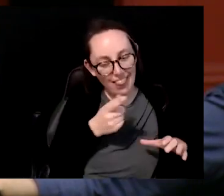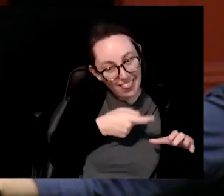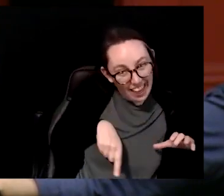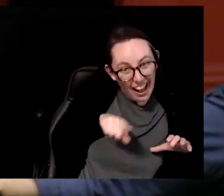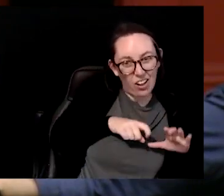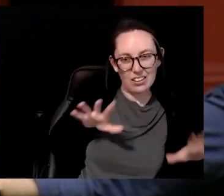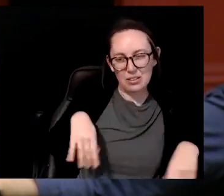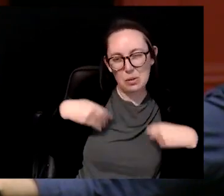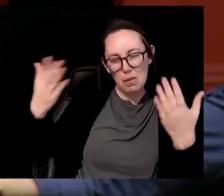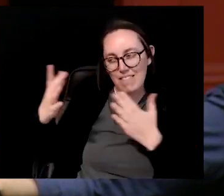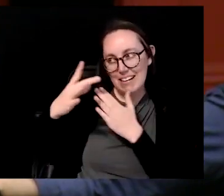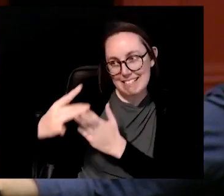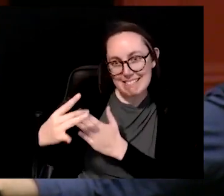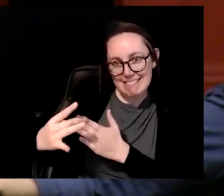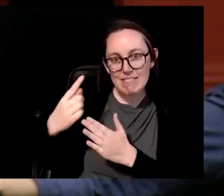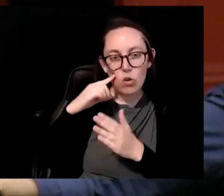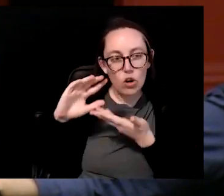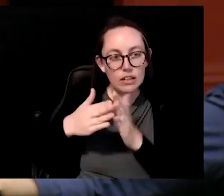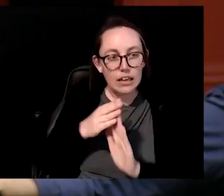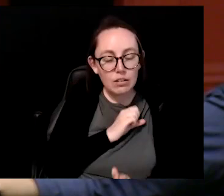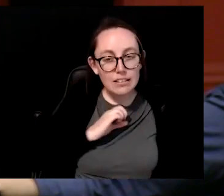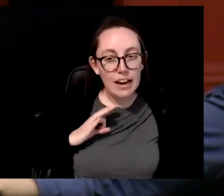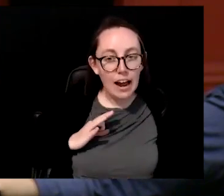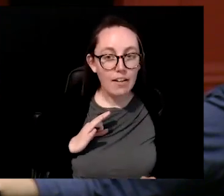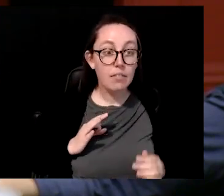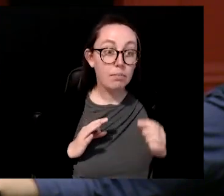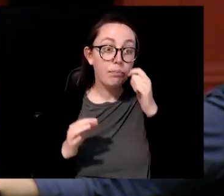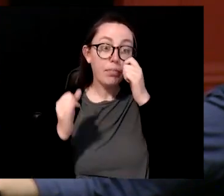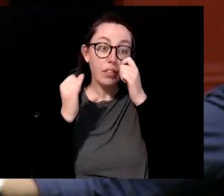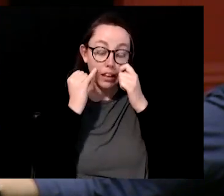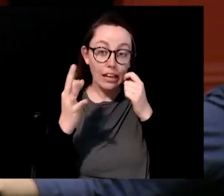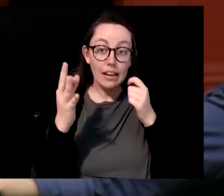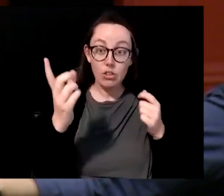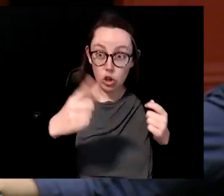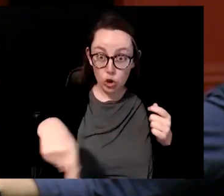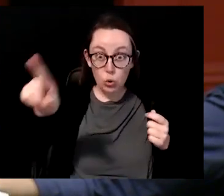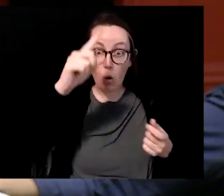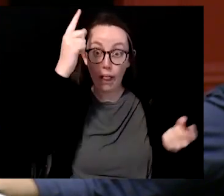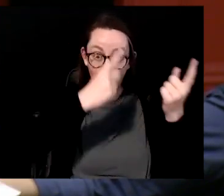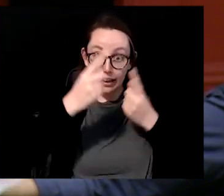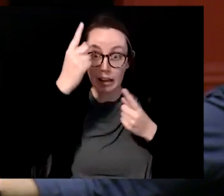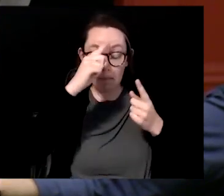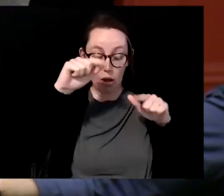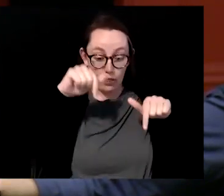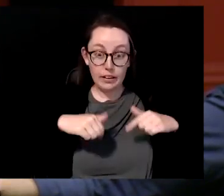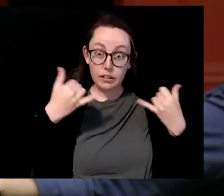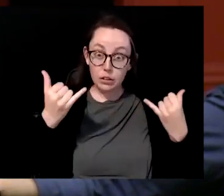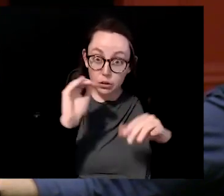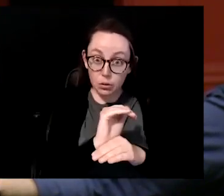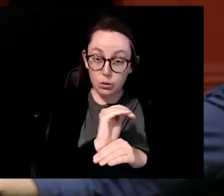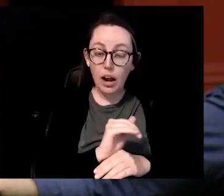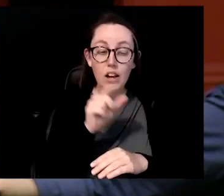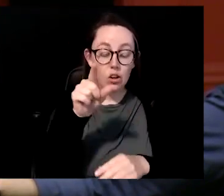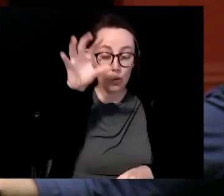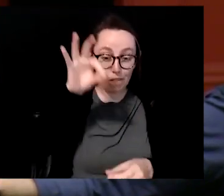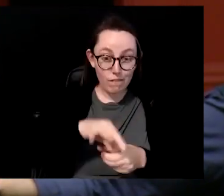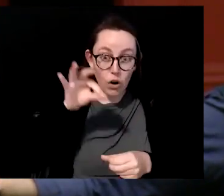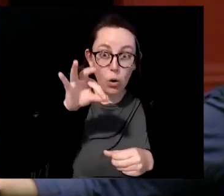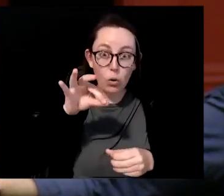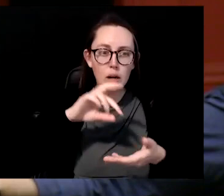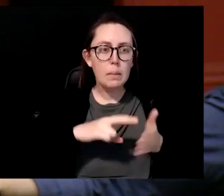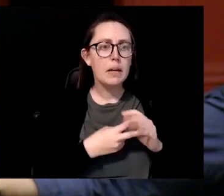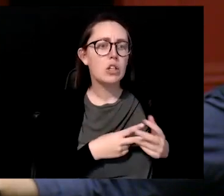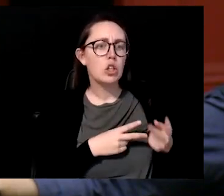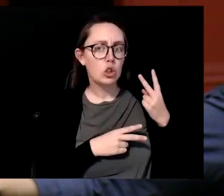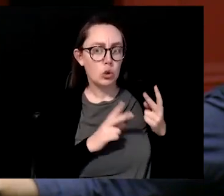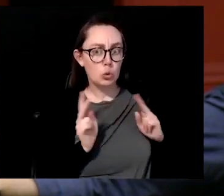you consider these tonight and you vote on these things you have kept two people who are going to be sitting at this table totally